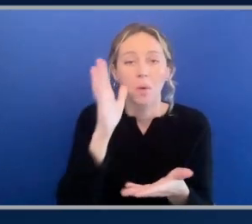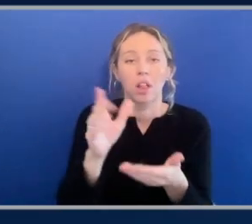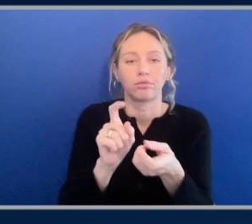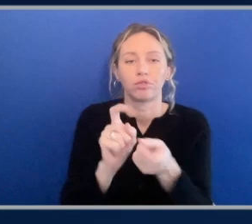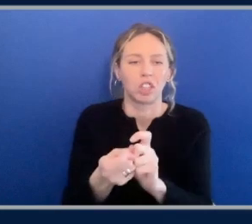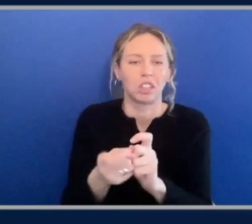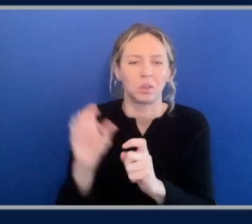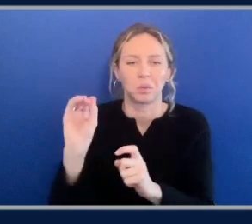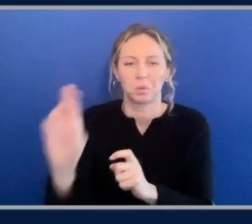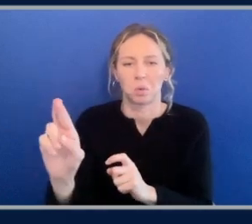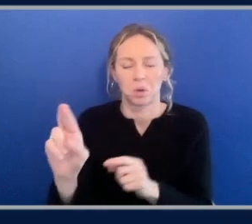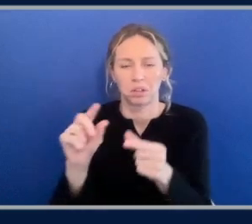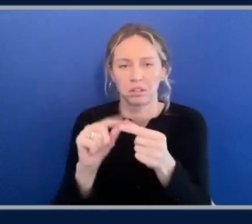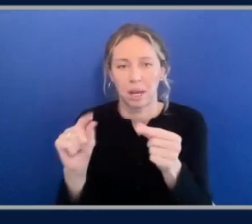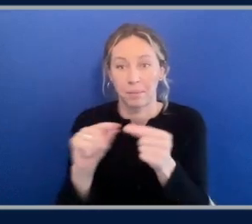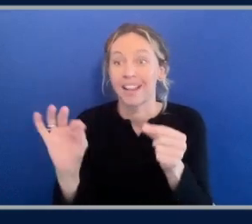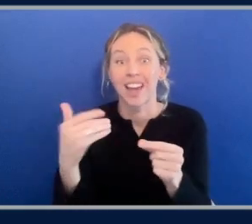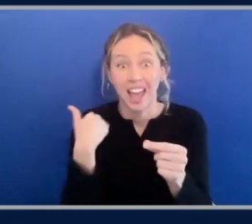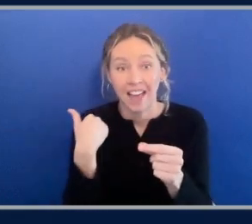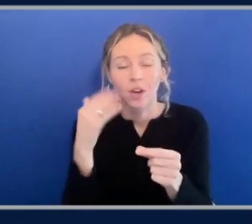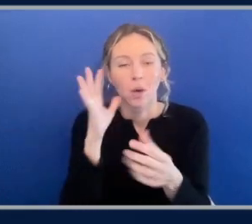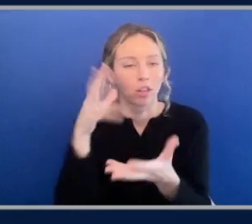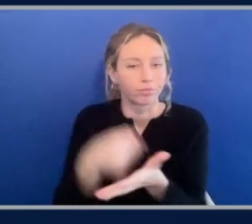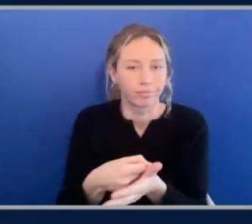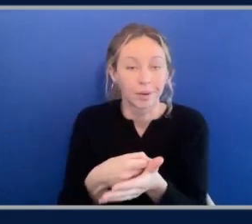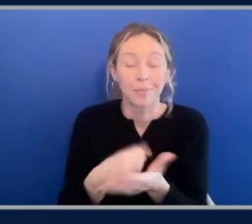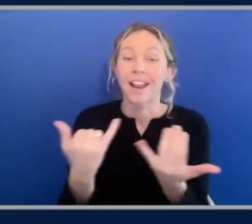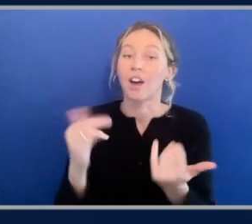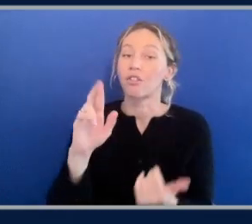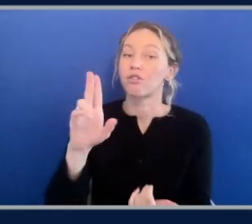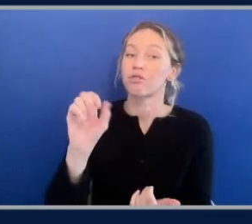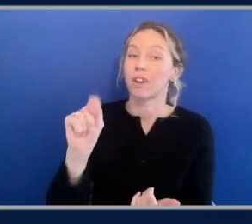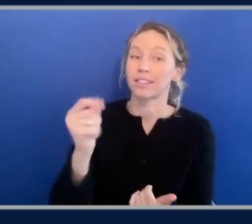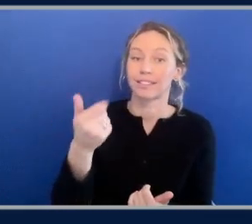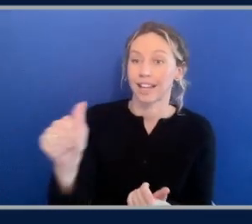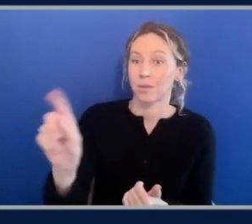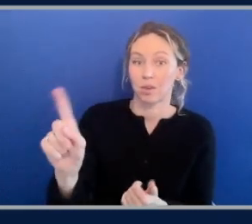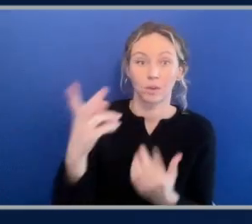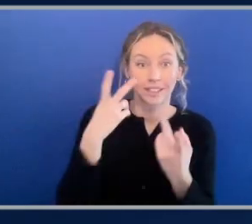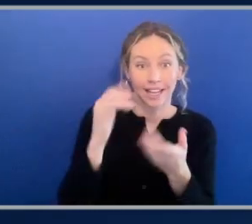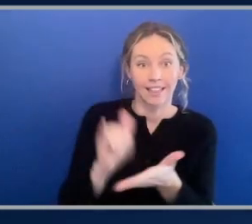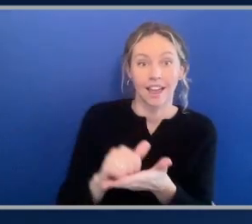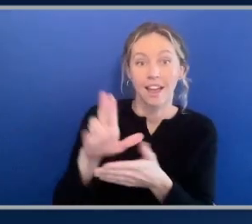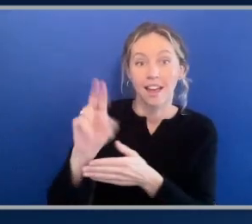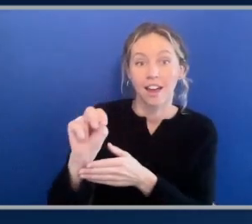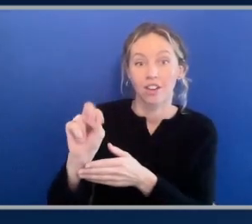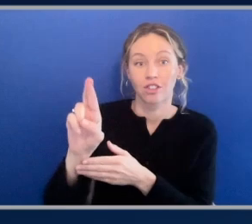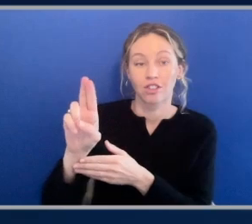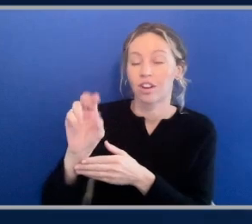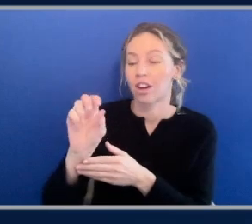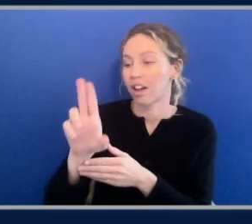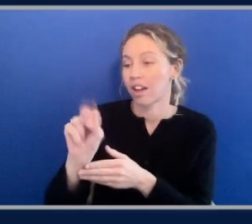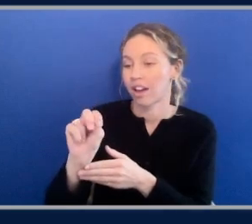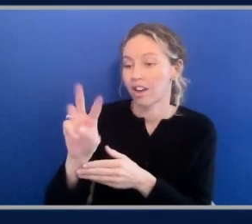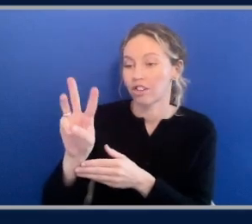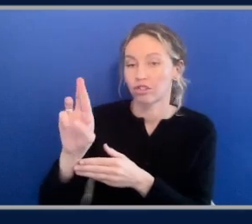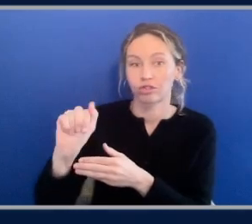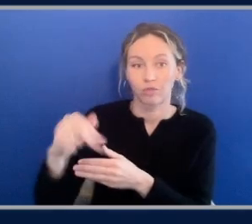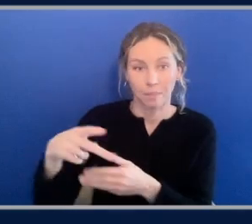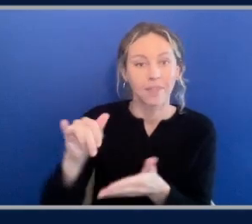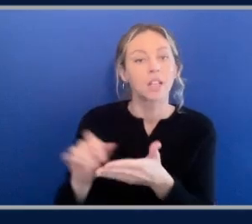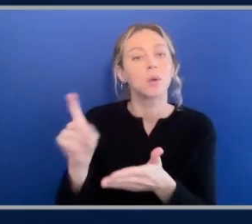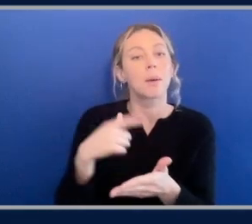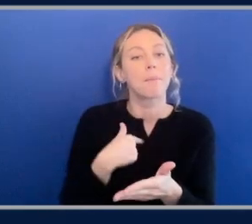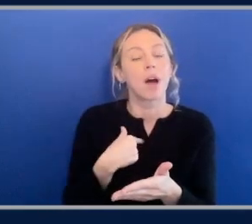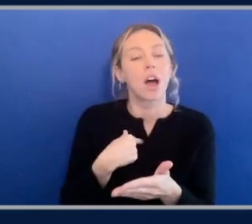have that, it will crash. So the handy part about Rust now is anywhere you look where you find an unwrap, in your head you're thinking, oh, that's where my program could exit in an unhandled